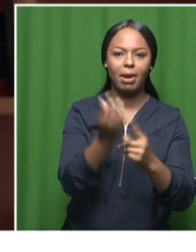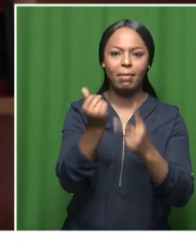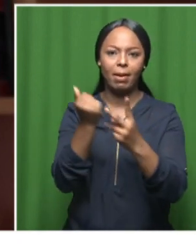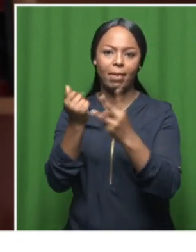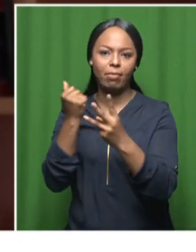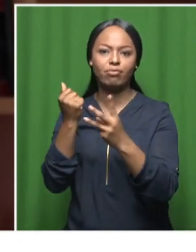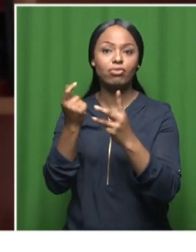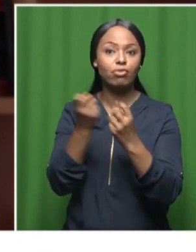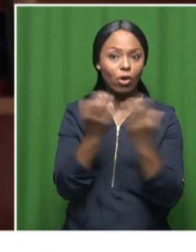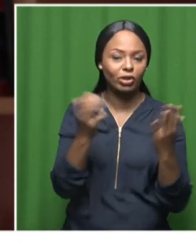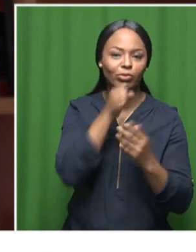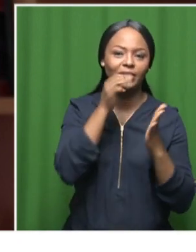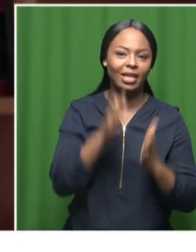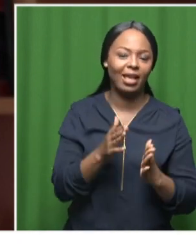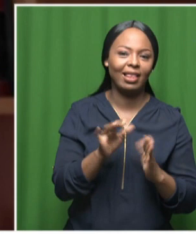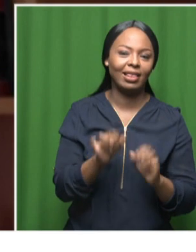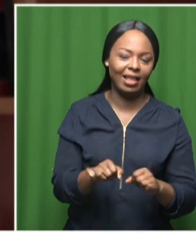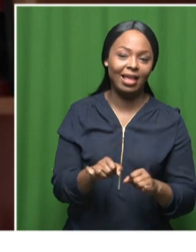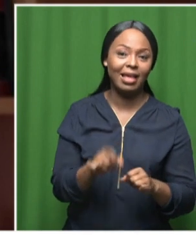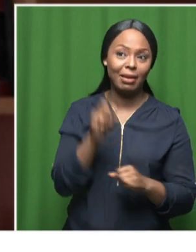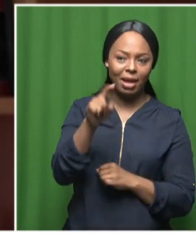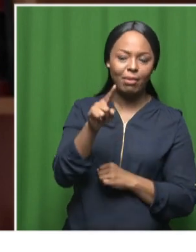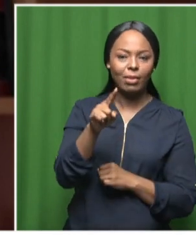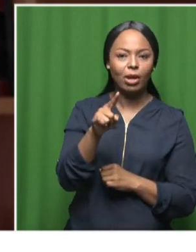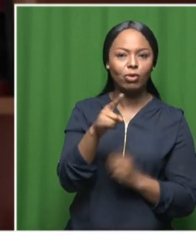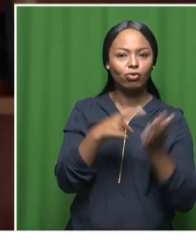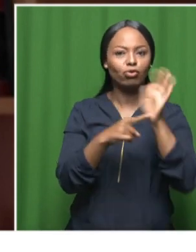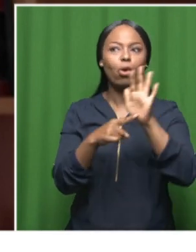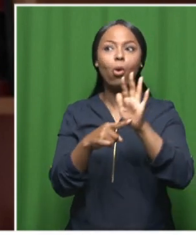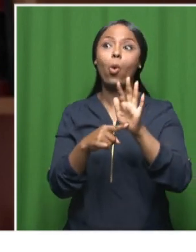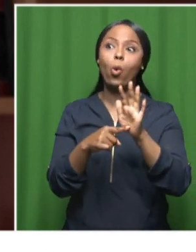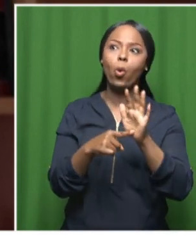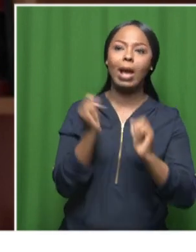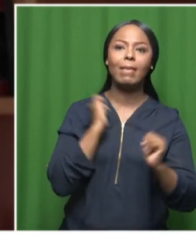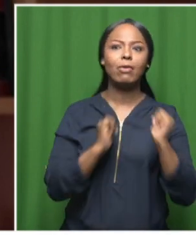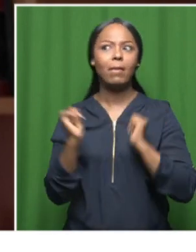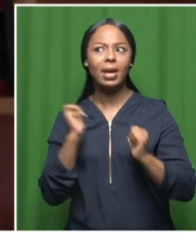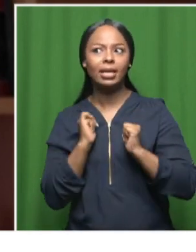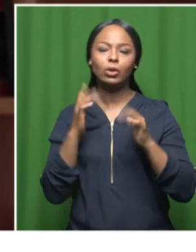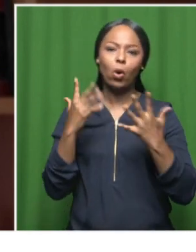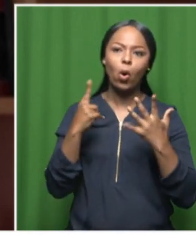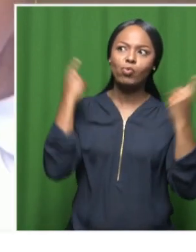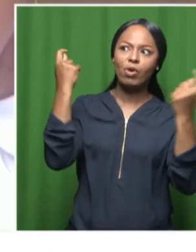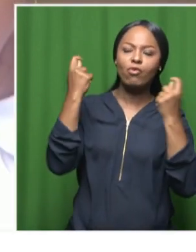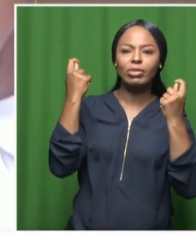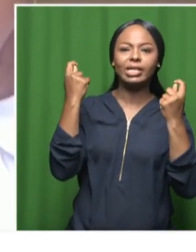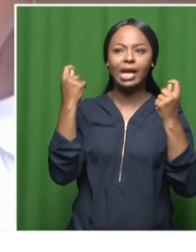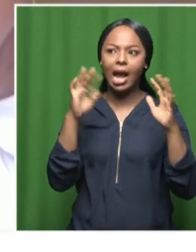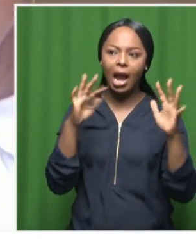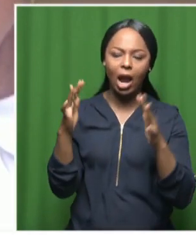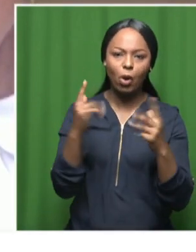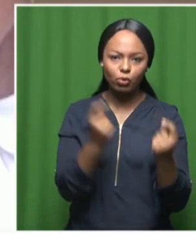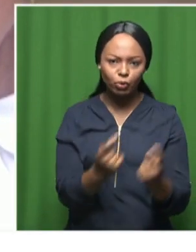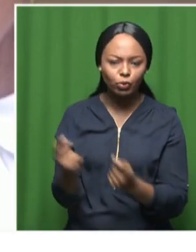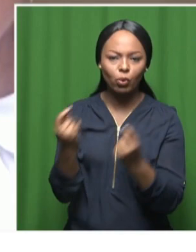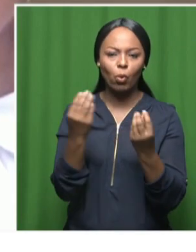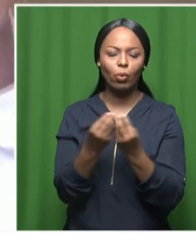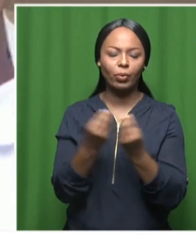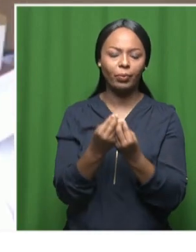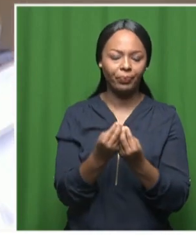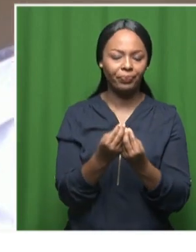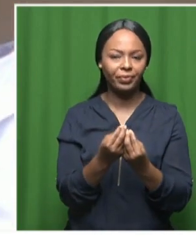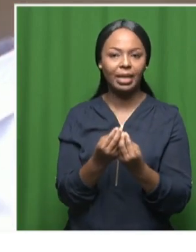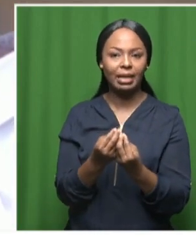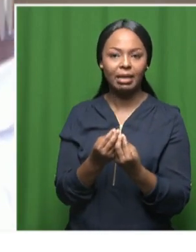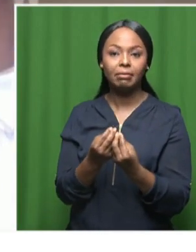what it takes to set up a performance or a concert. Sis B, let me bring you into this